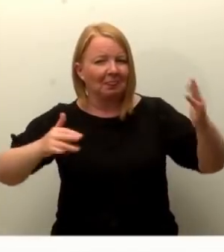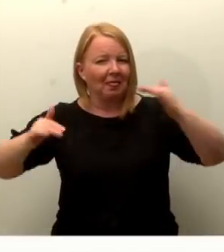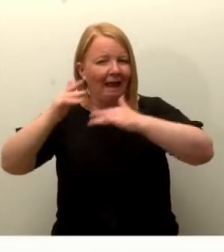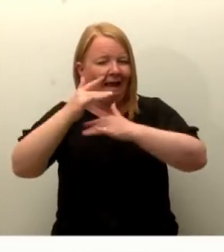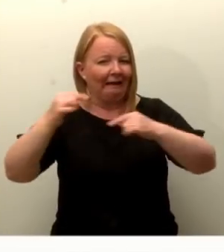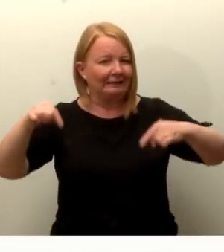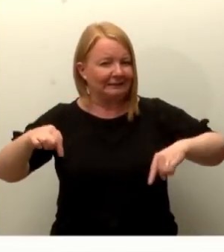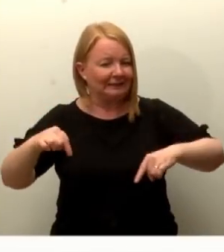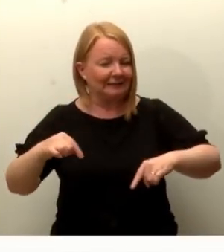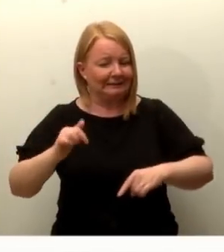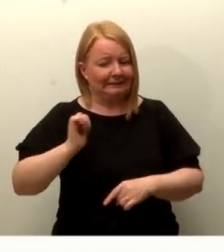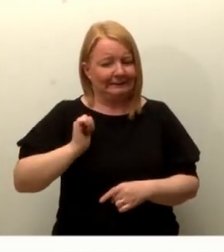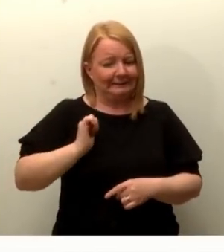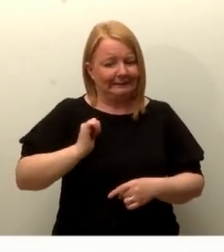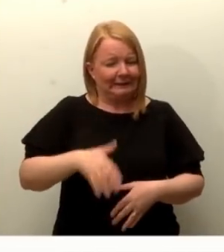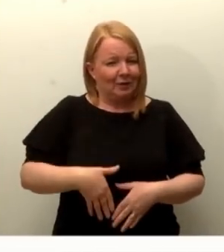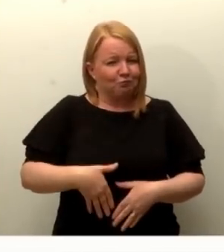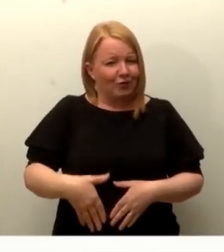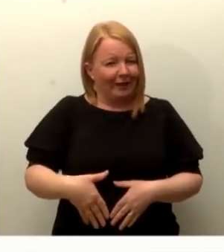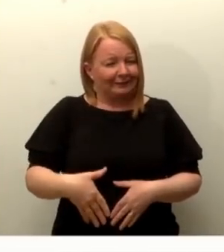fertile academically and beyond.